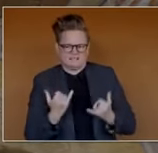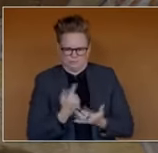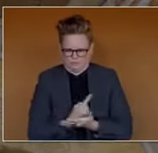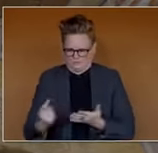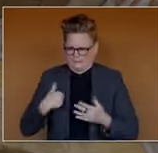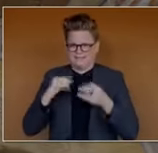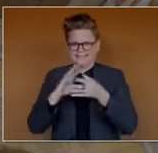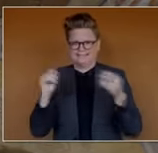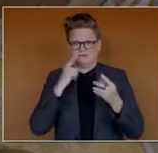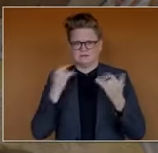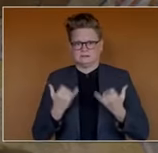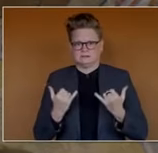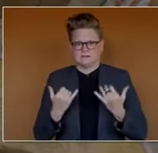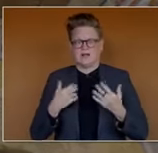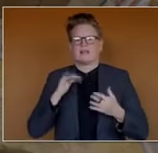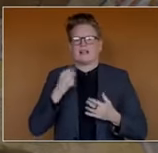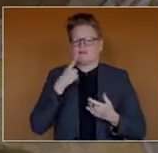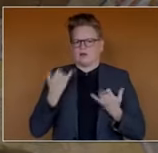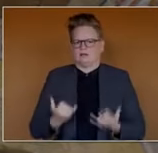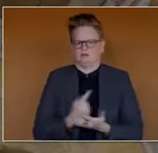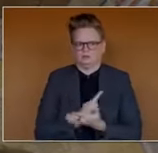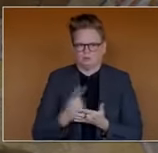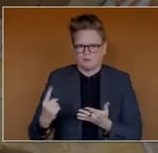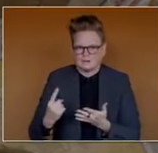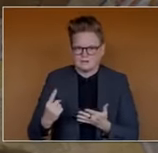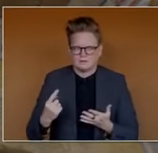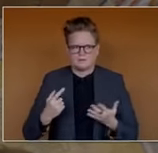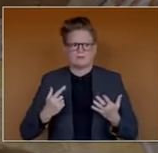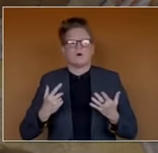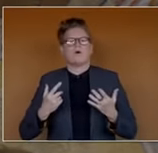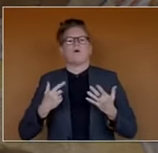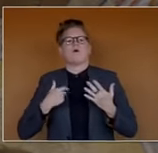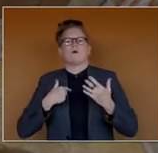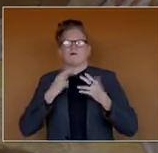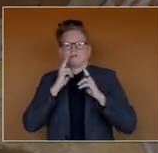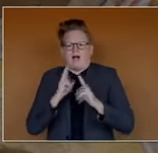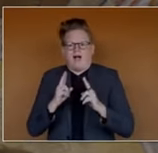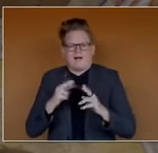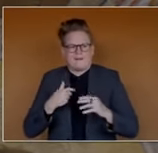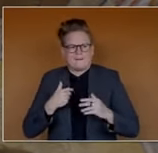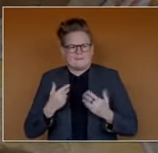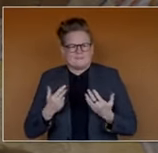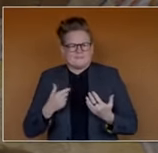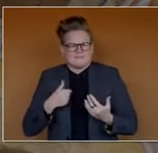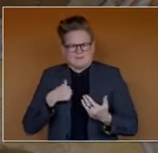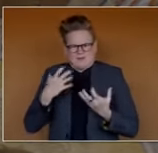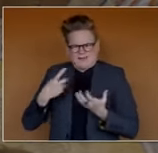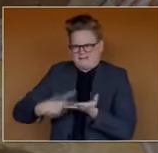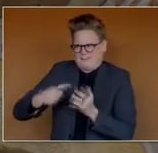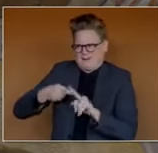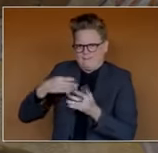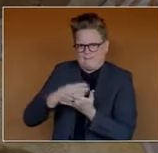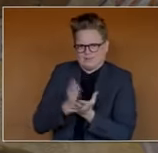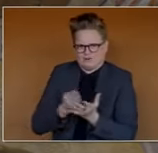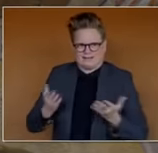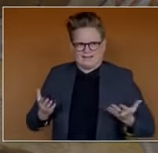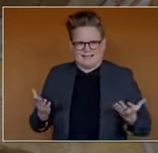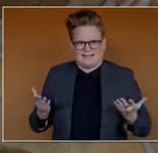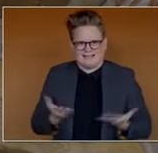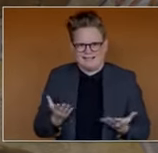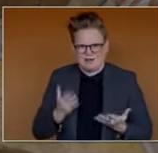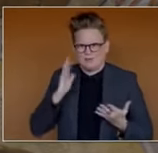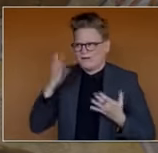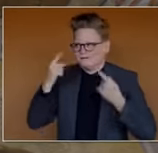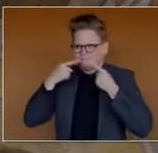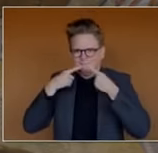be here in the backyard of the two budget chairs to make this important announcement of direct relief and this